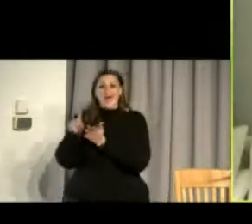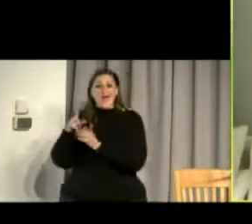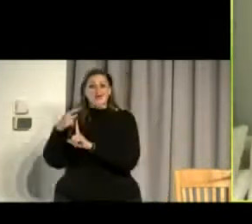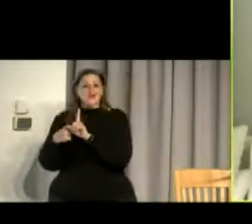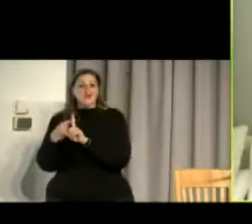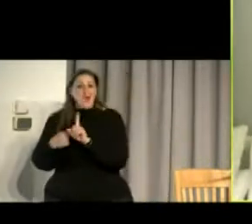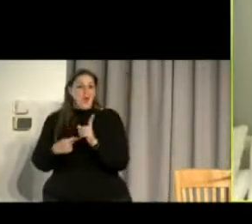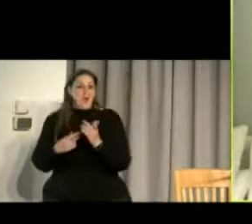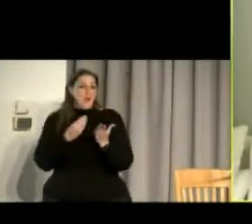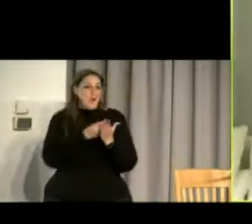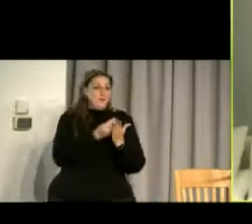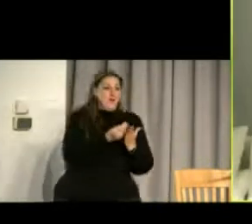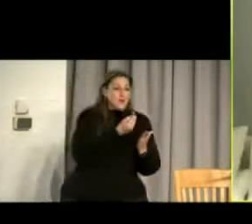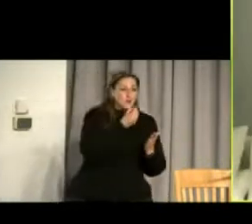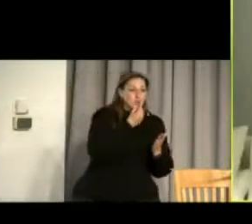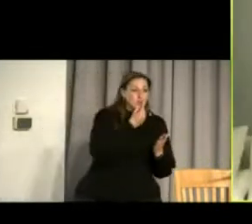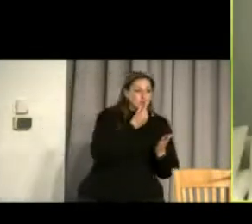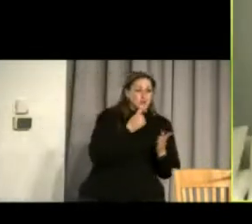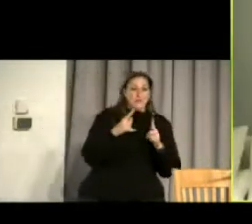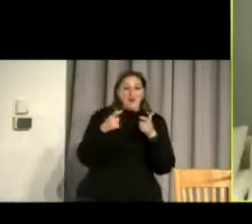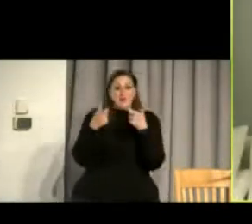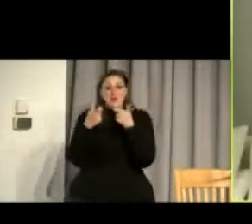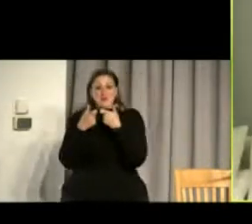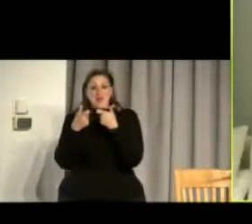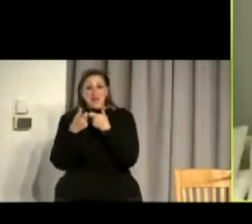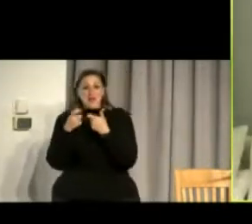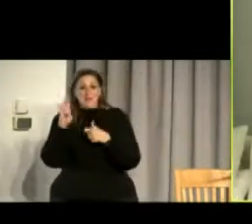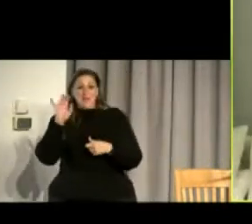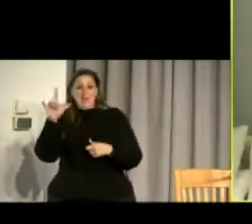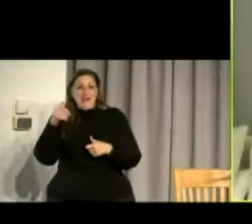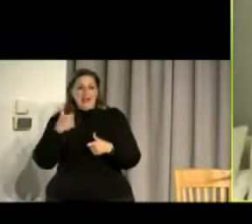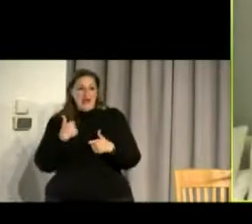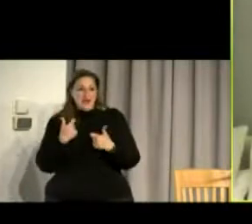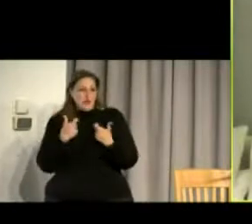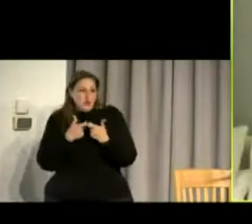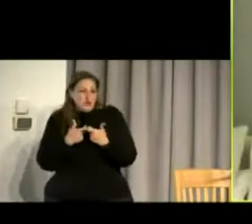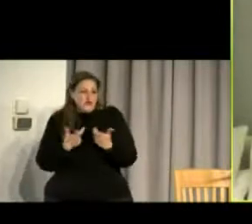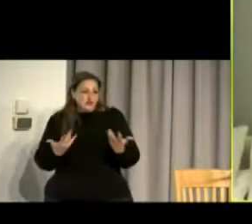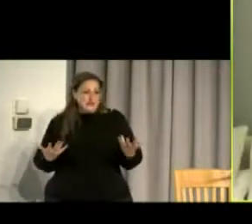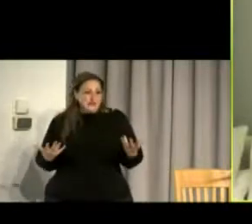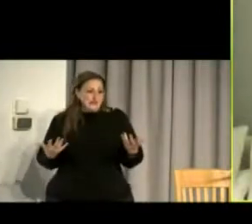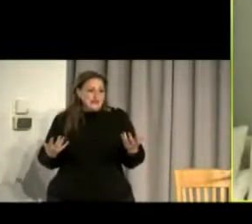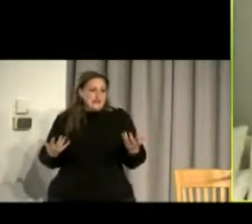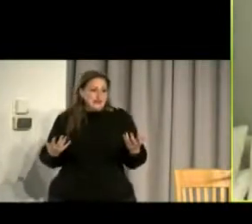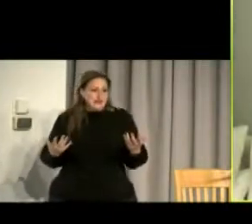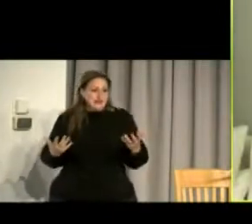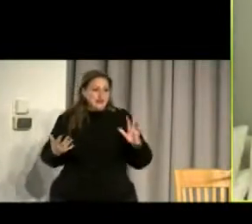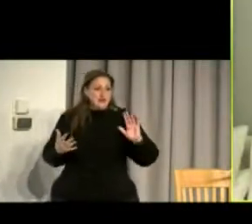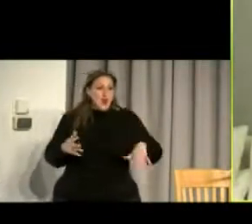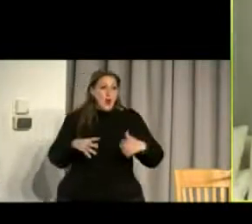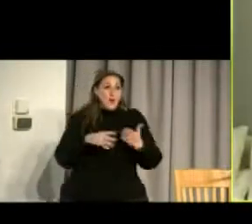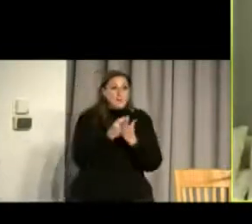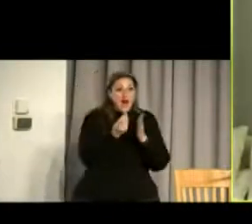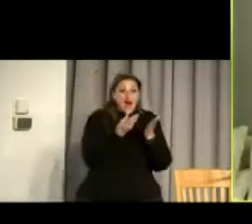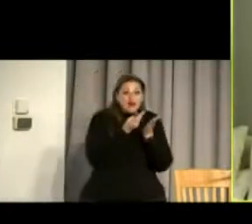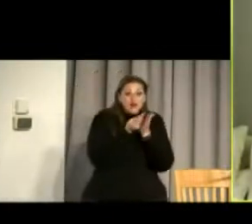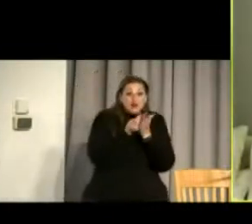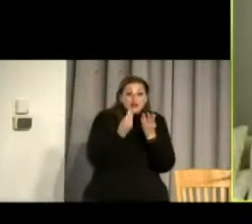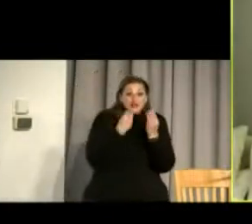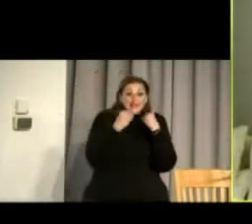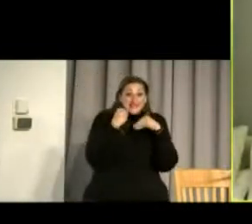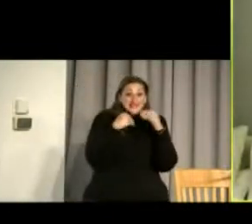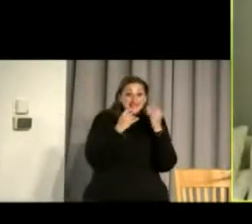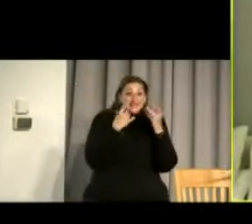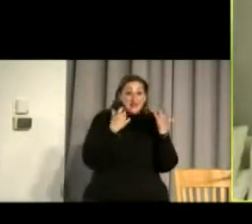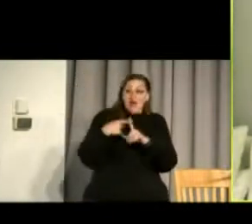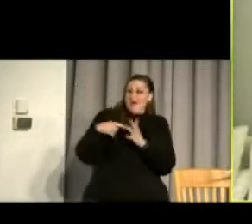buy groceries or pay their utility bill, and they didn't even have electricity in the first place, or buy groceries and pay their water bill.